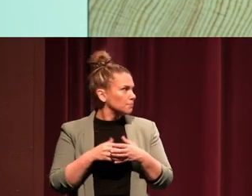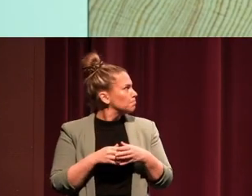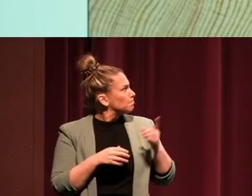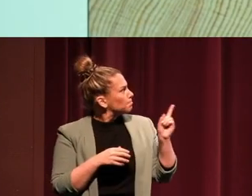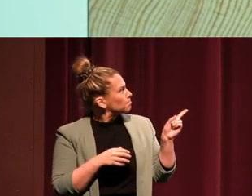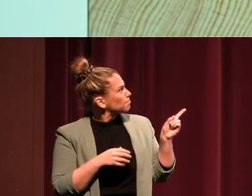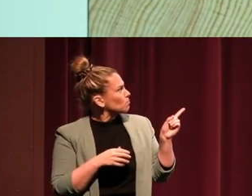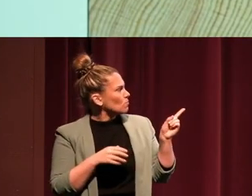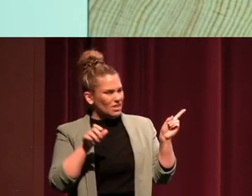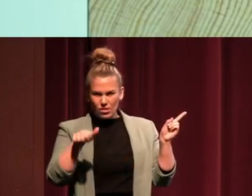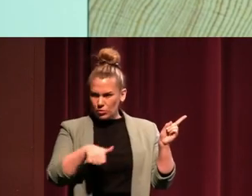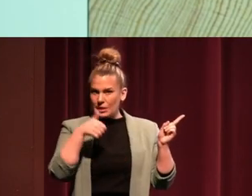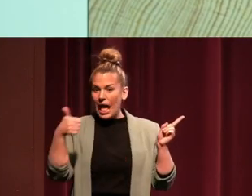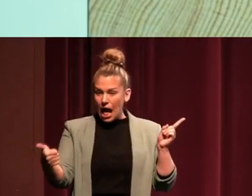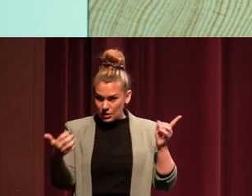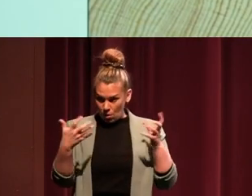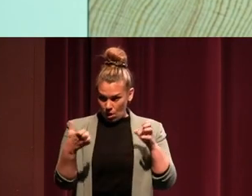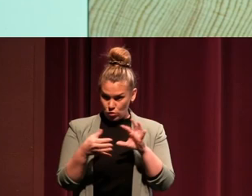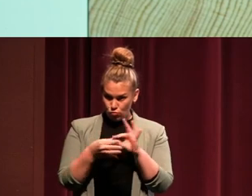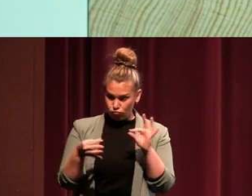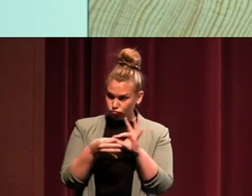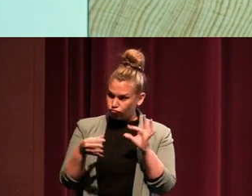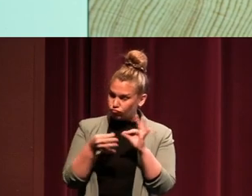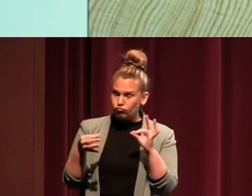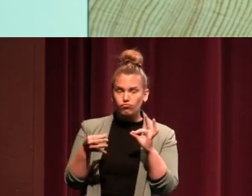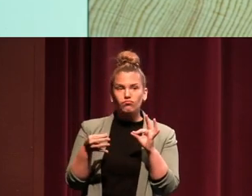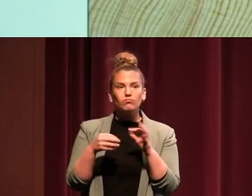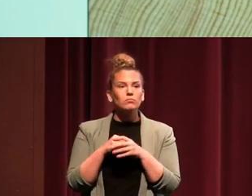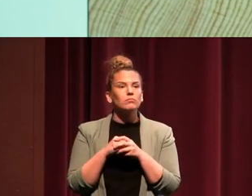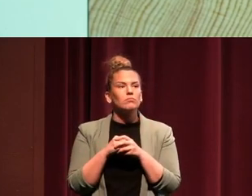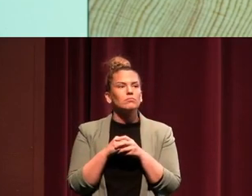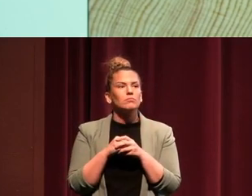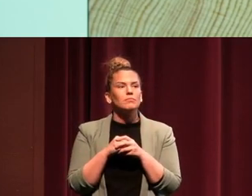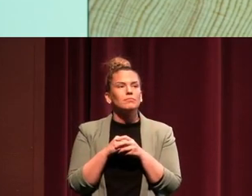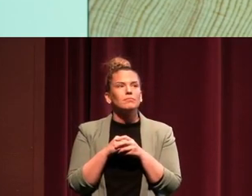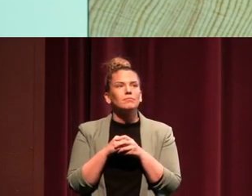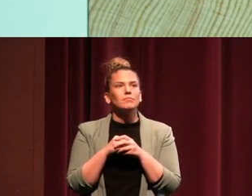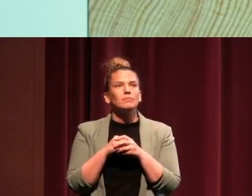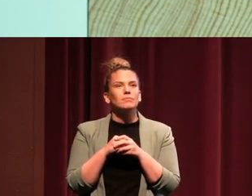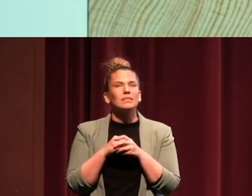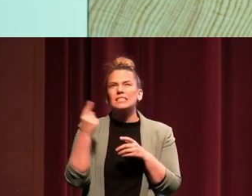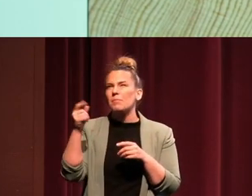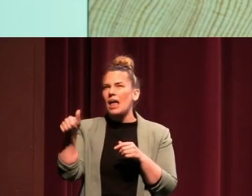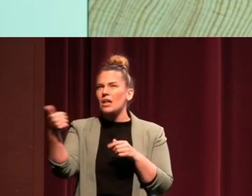There's something else I was going to say about Kayala's work. Maybe it'll come to me later.